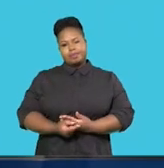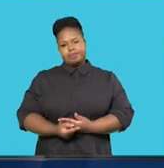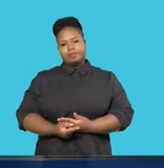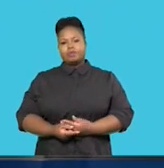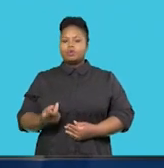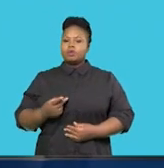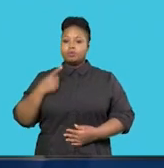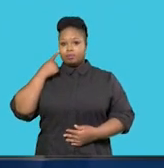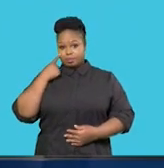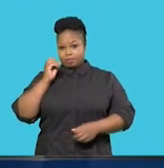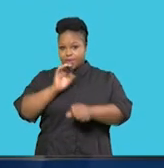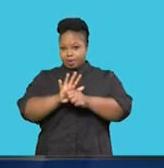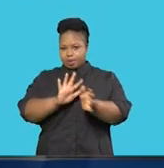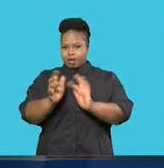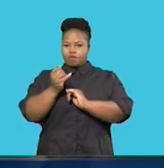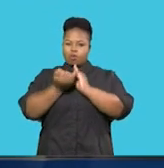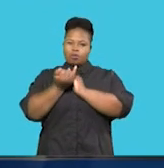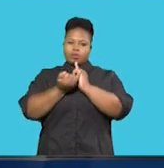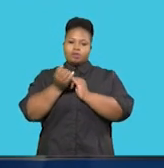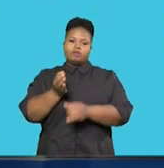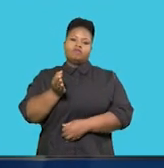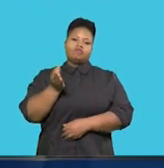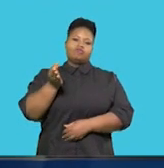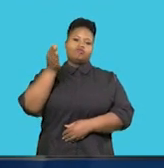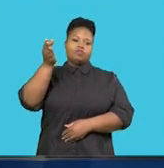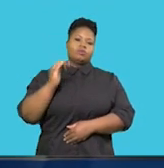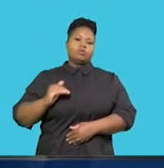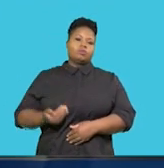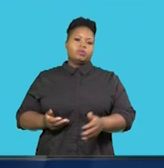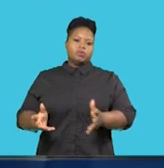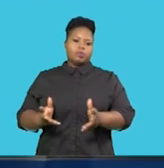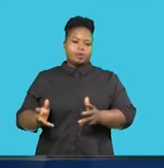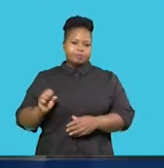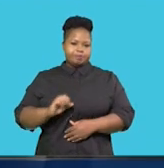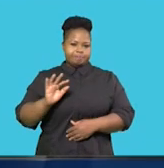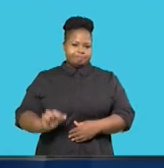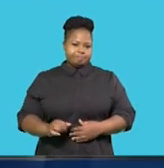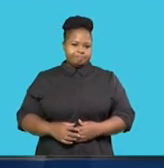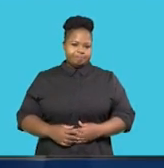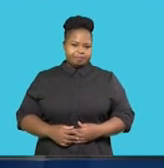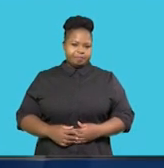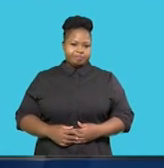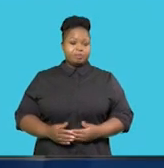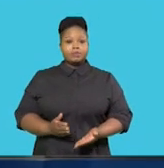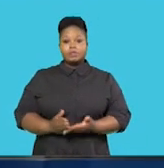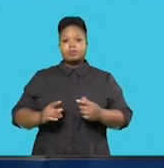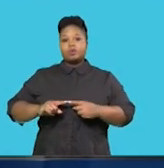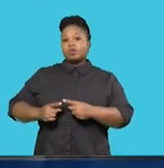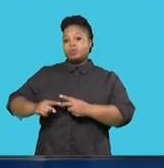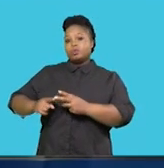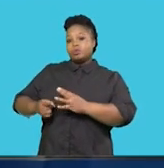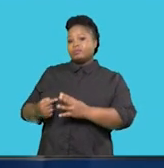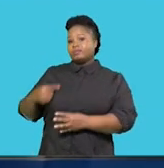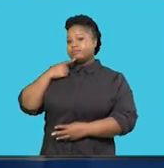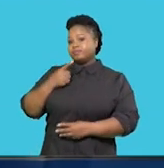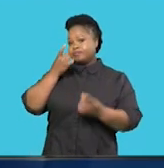and to witnessing the impact of the league in shaping the future of women's football in South Africa. Some of the key points that I want to come